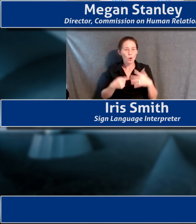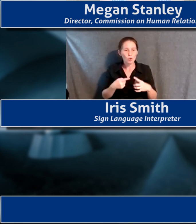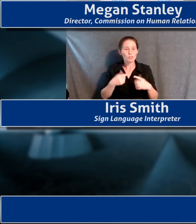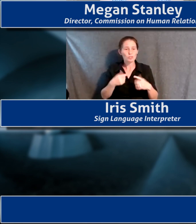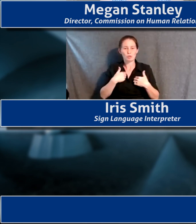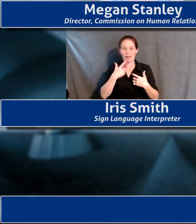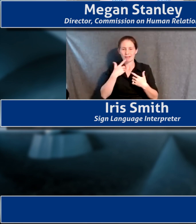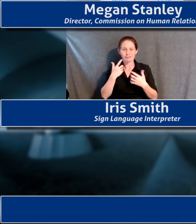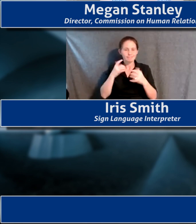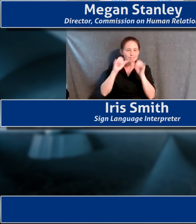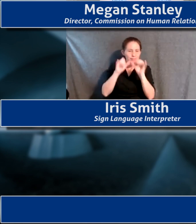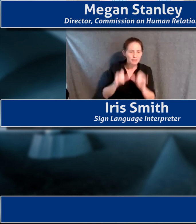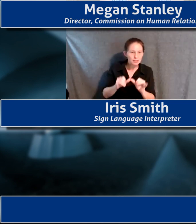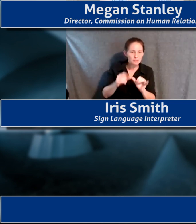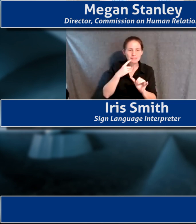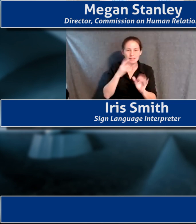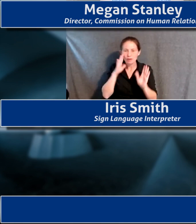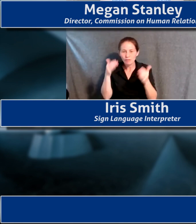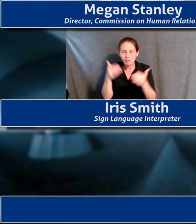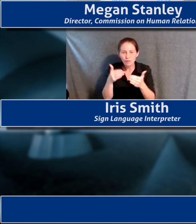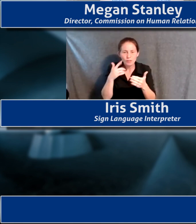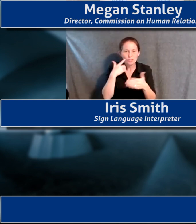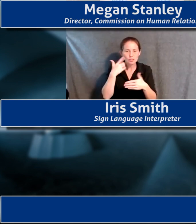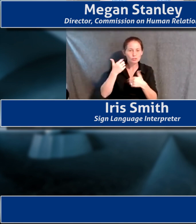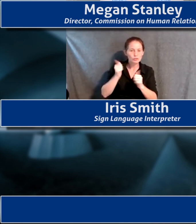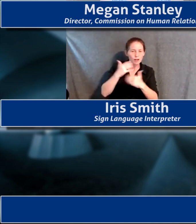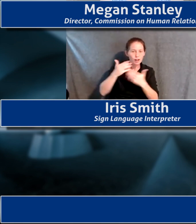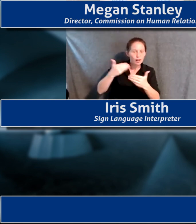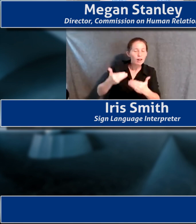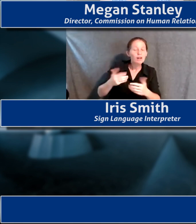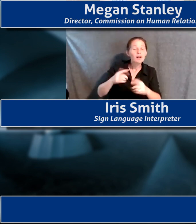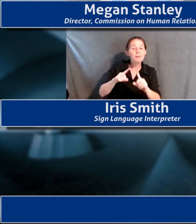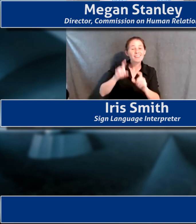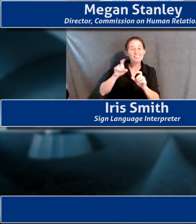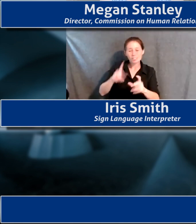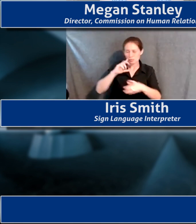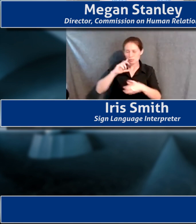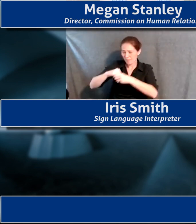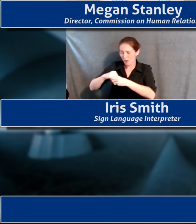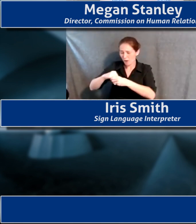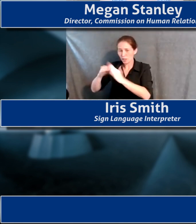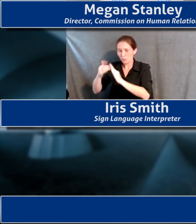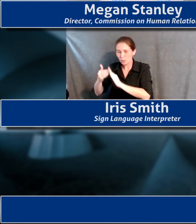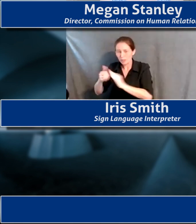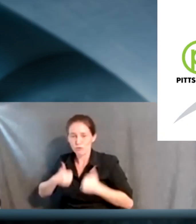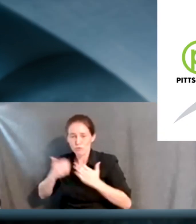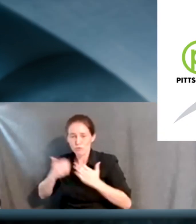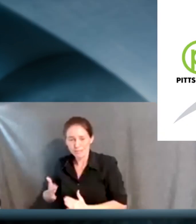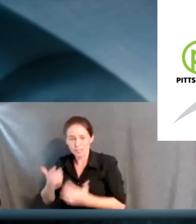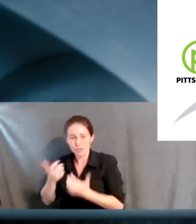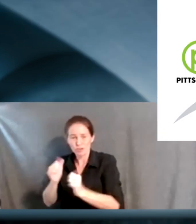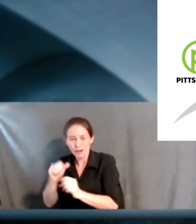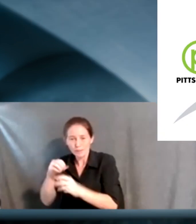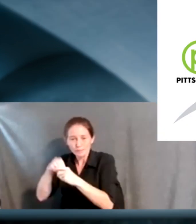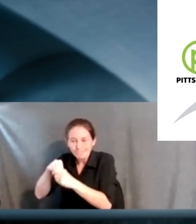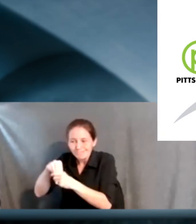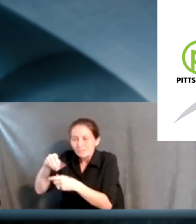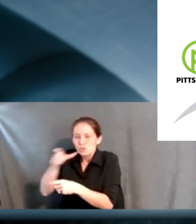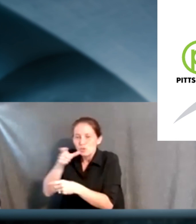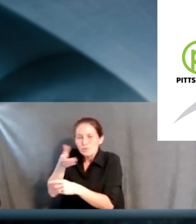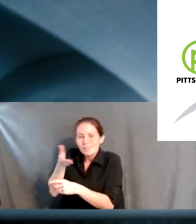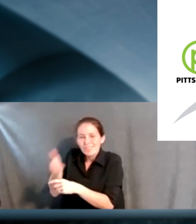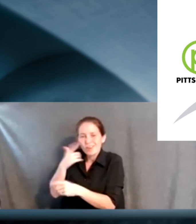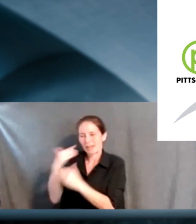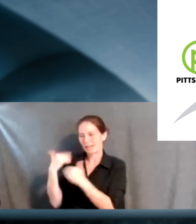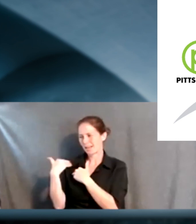you're moving towards. But then you also need to engage with community, engage with residents, engage with the internal stakeholders, and from an accountability standpoint,